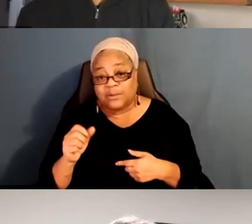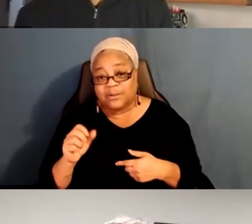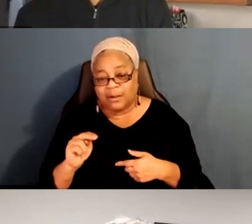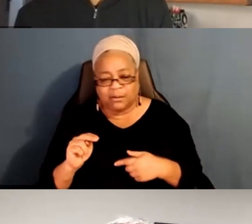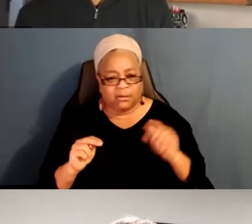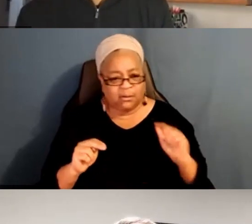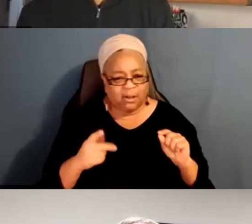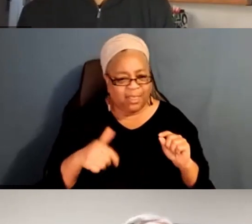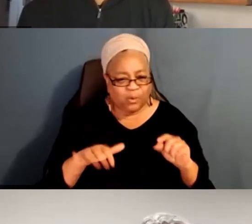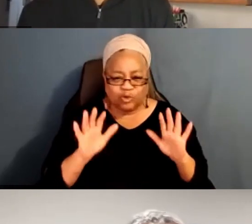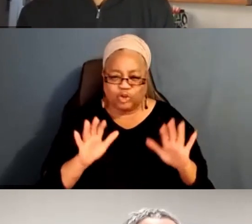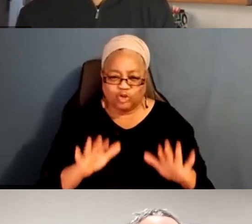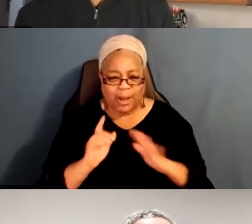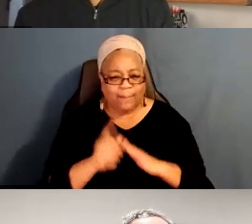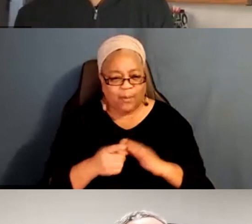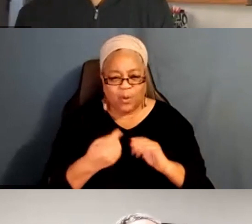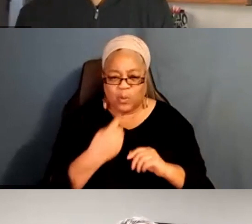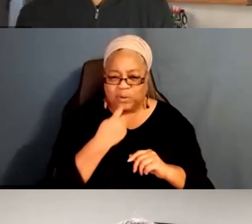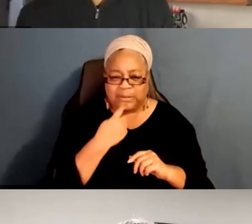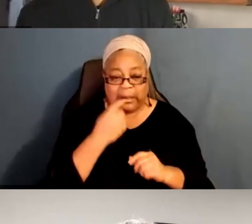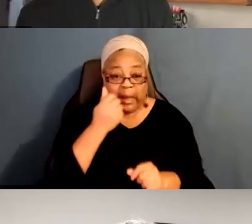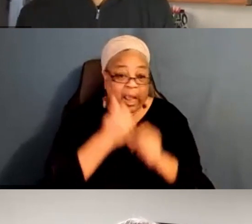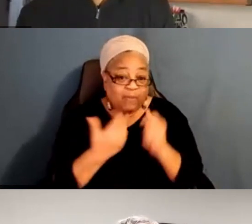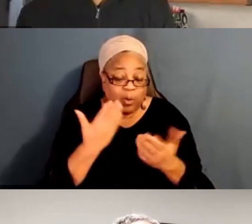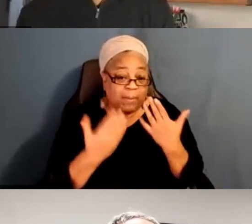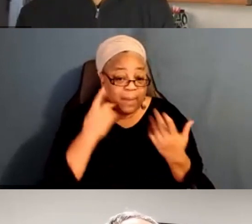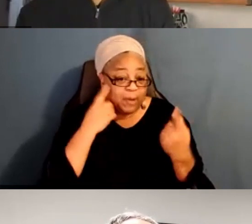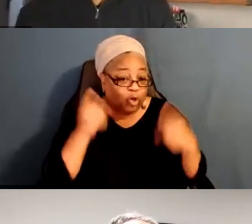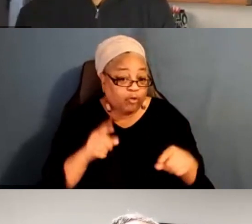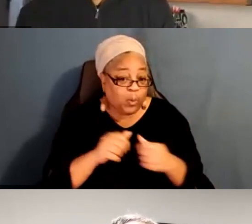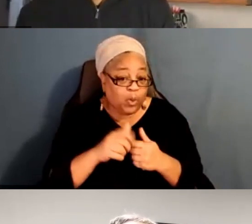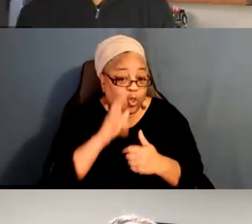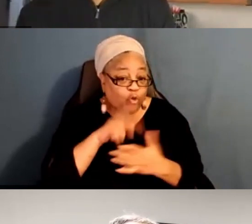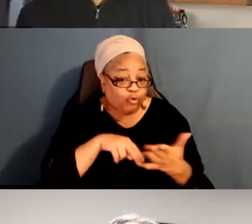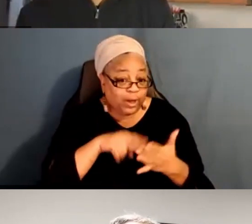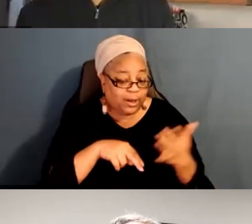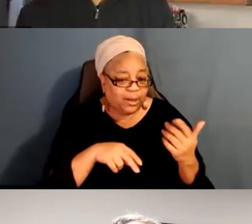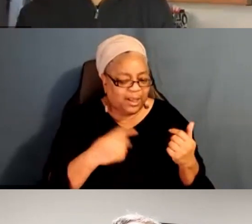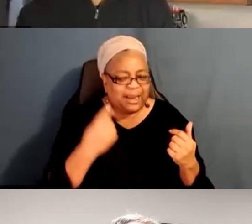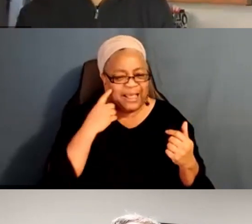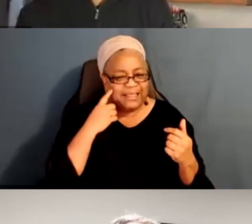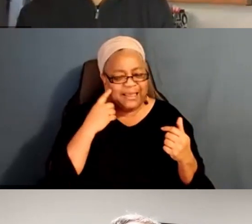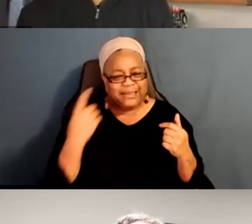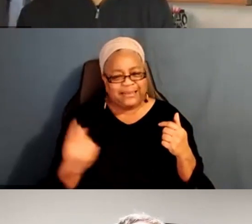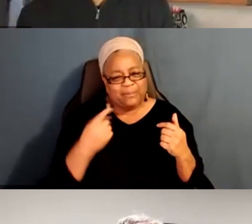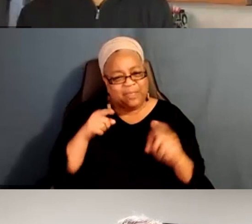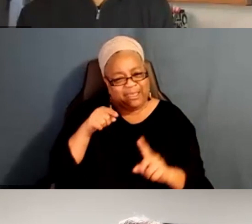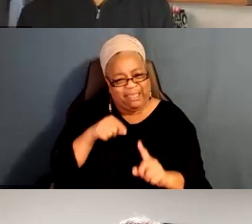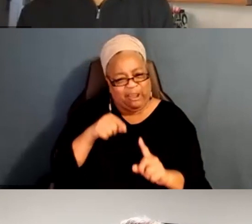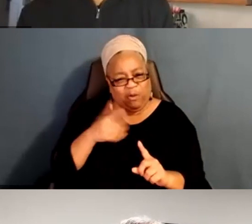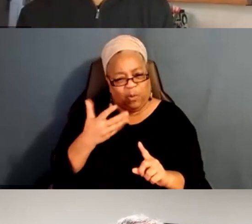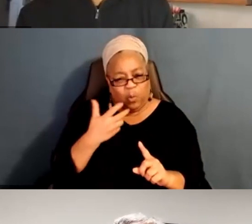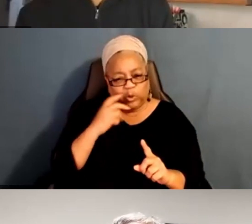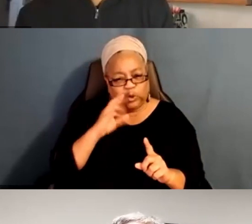saying, not everyone might agree with your readings, and I think there's something there that we might want to